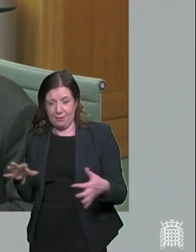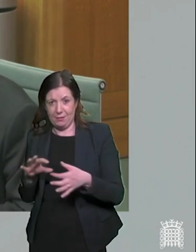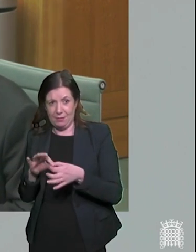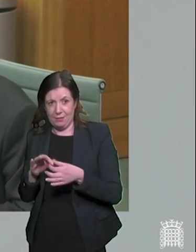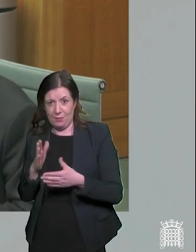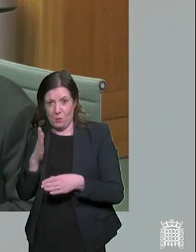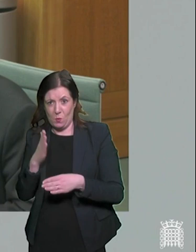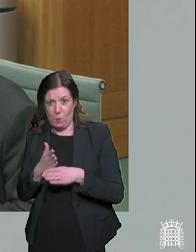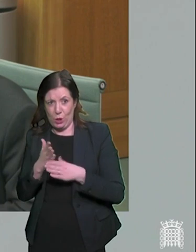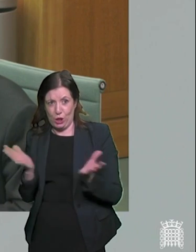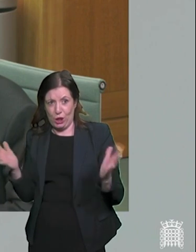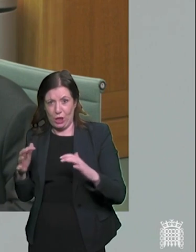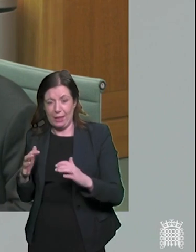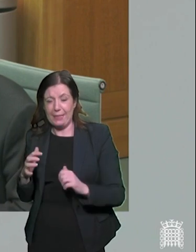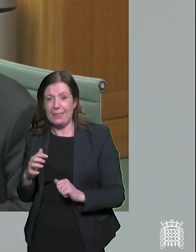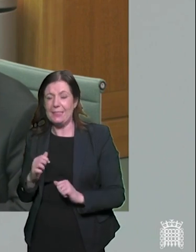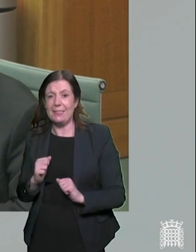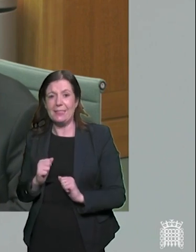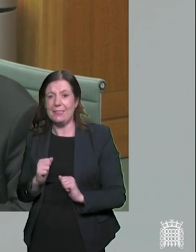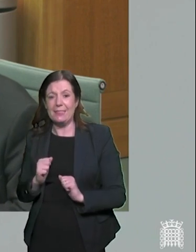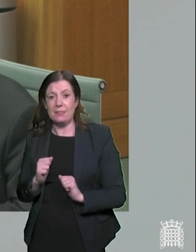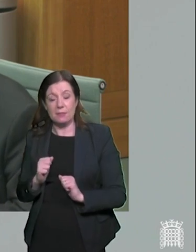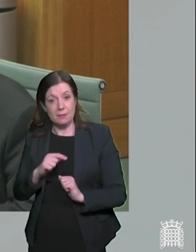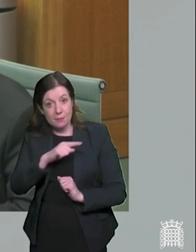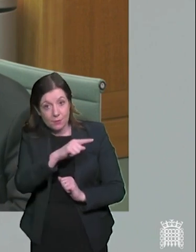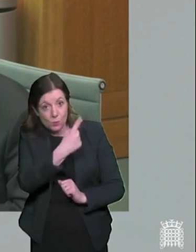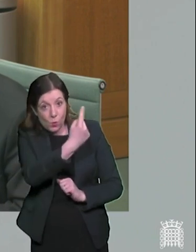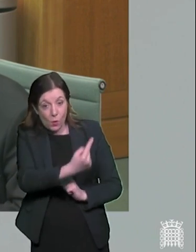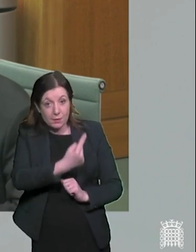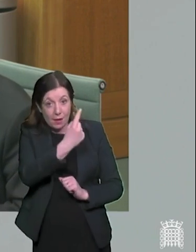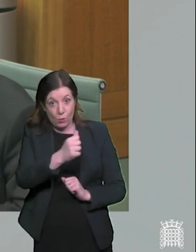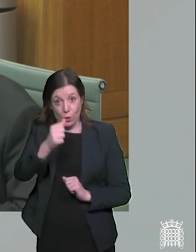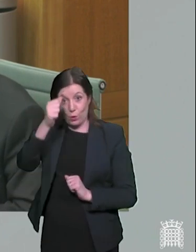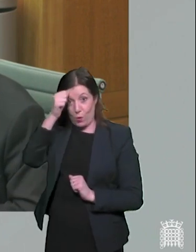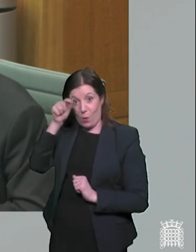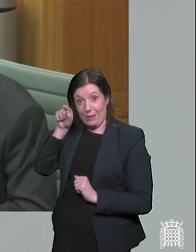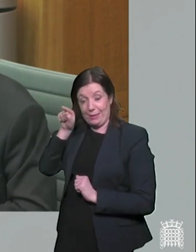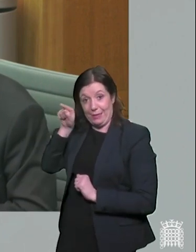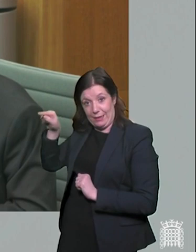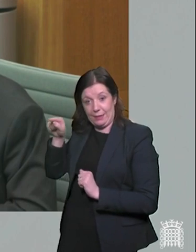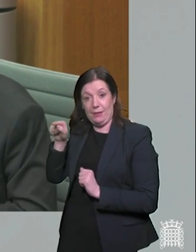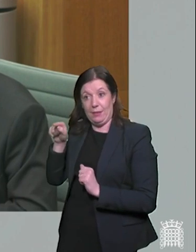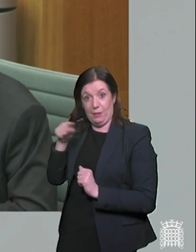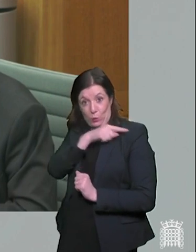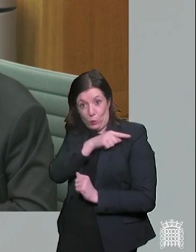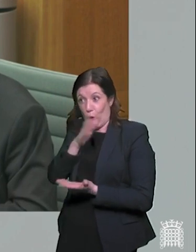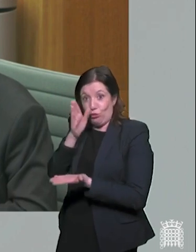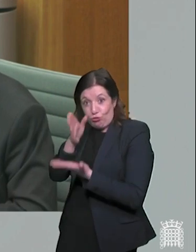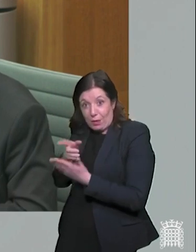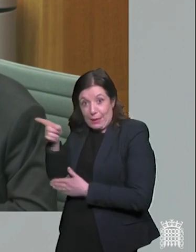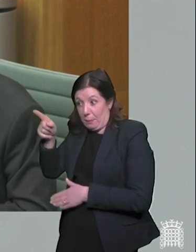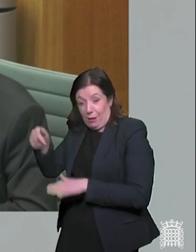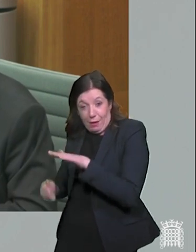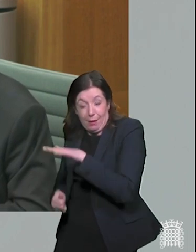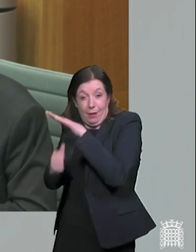necessary for work purposes. Were you aware, Mr. Johnson, that your trusted